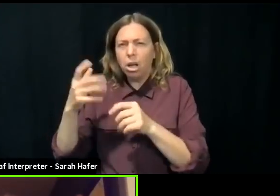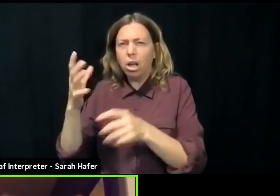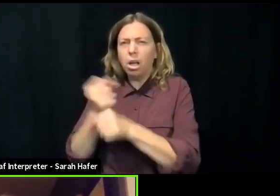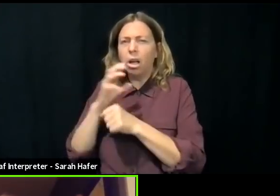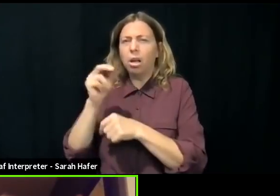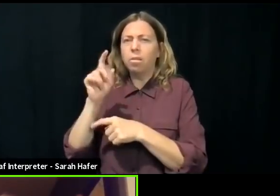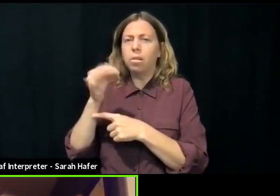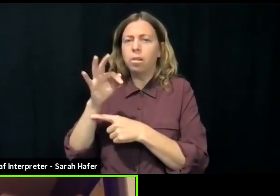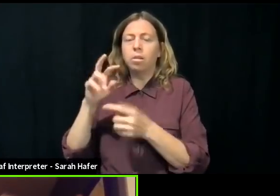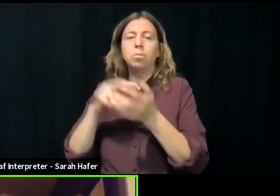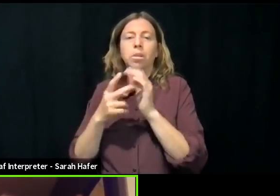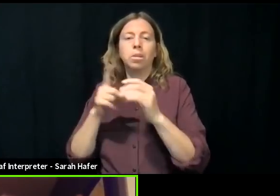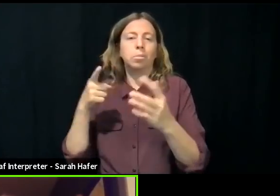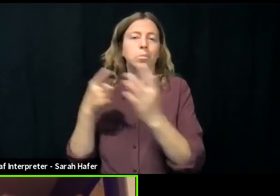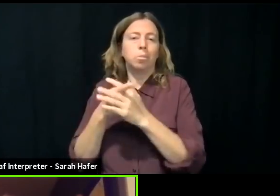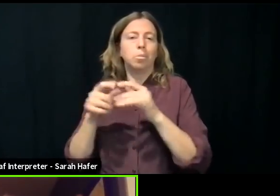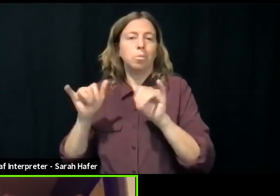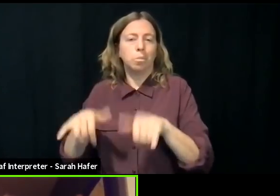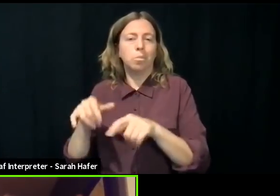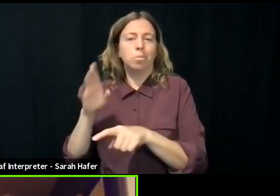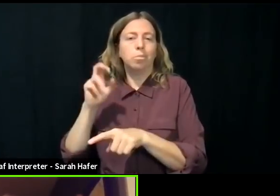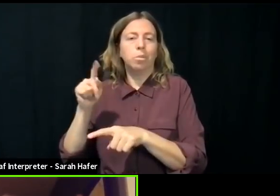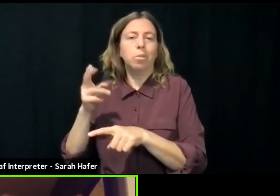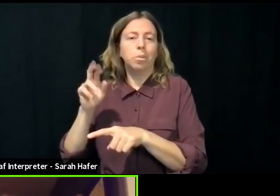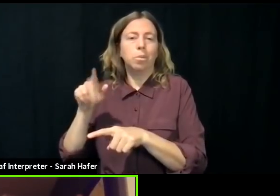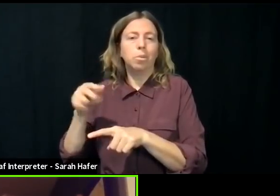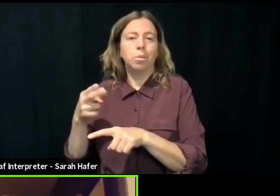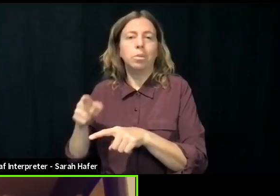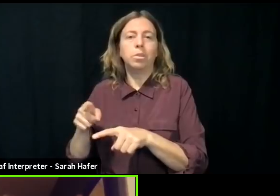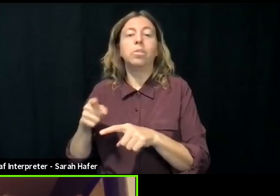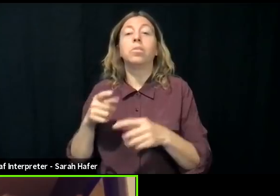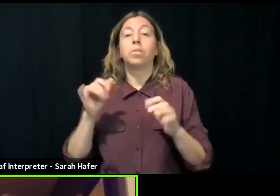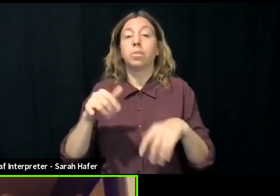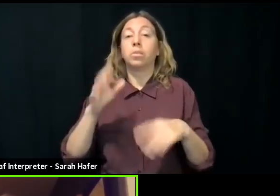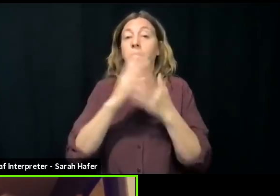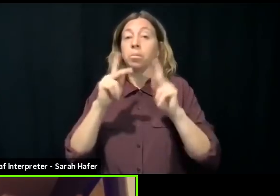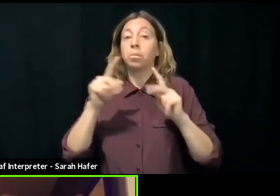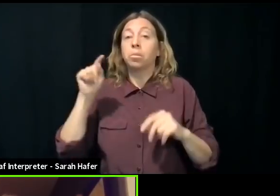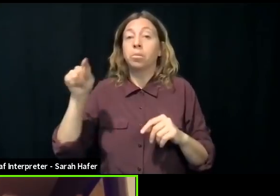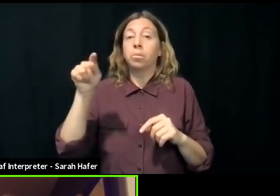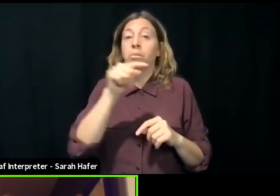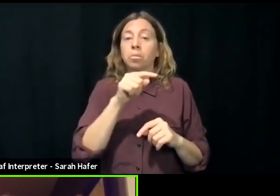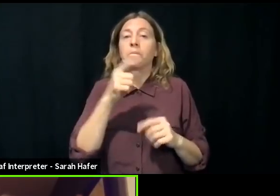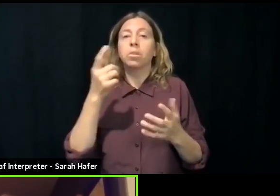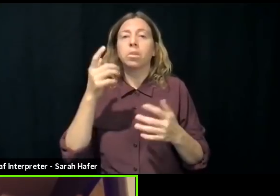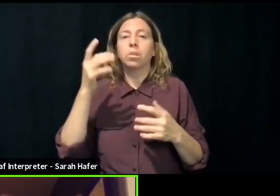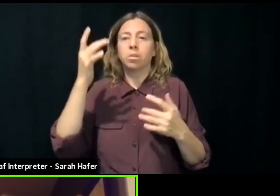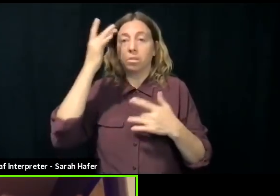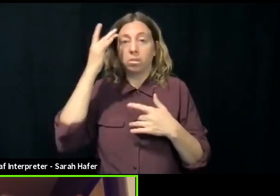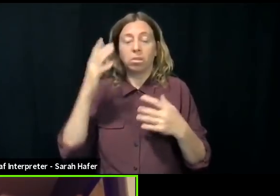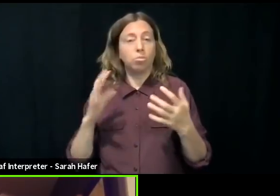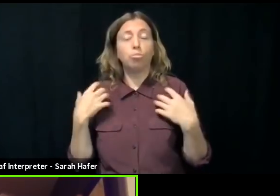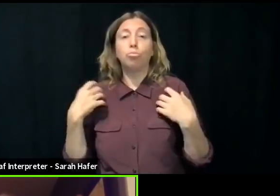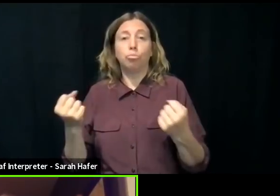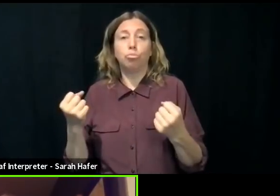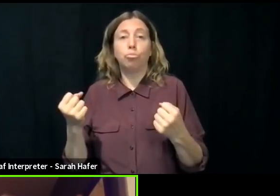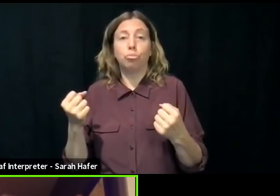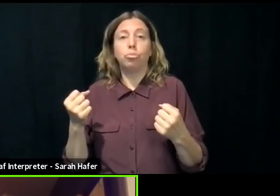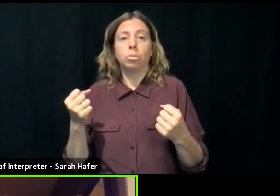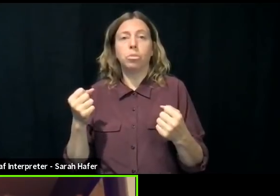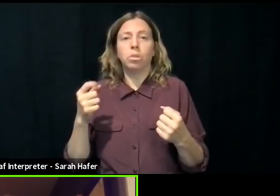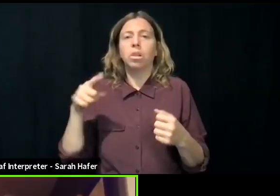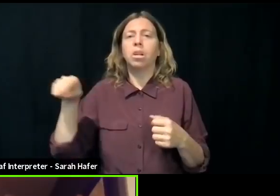Certainly, individuals who recover from COVID-19 have some immunity to the virus. We don't know how long-lasting or strong that